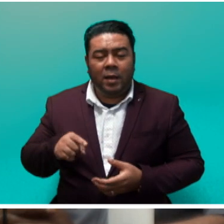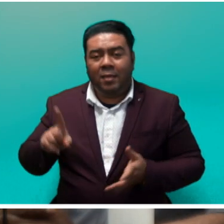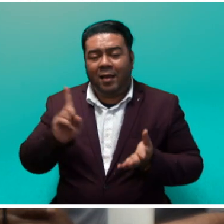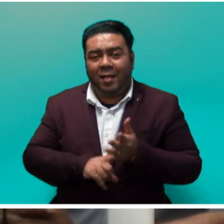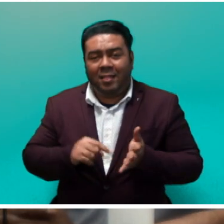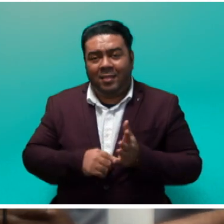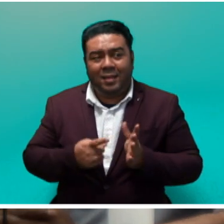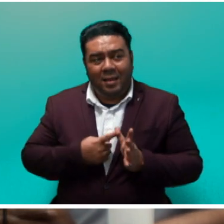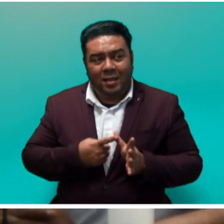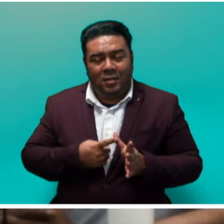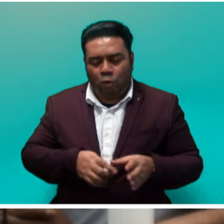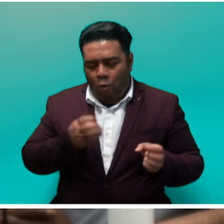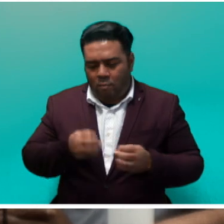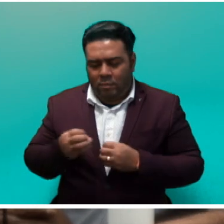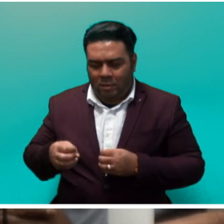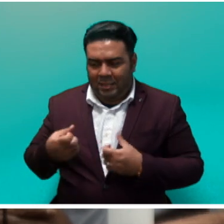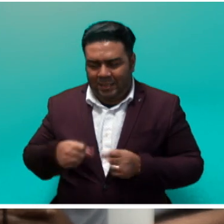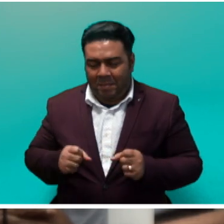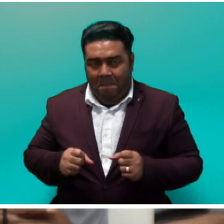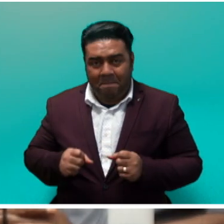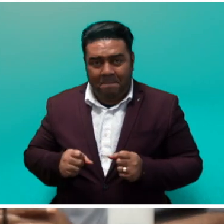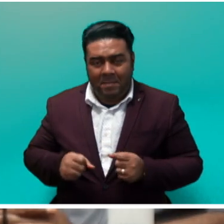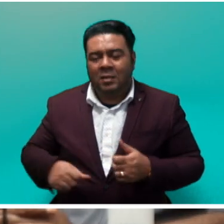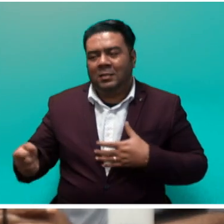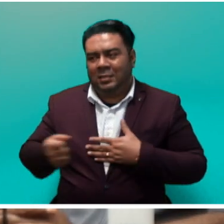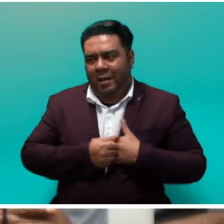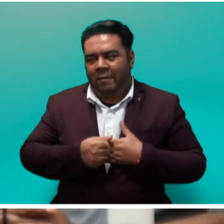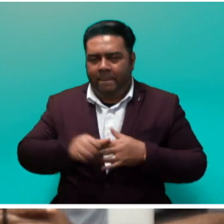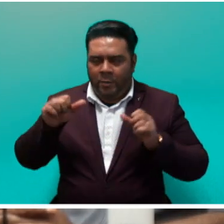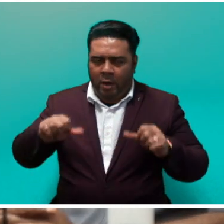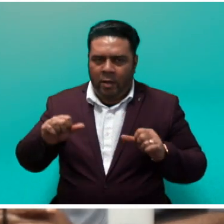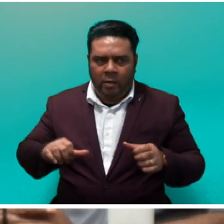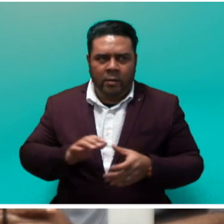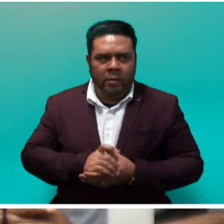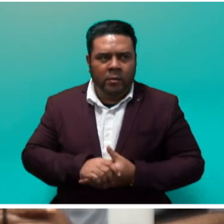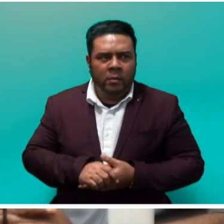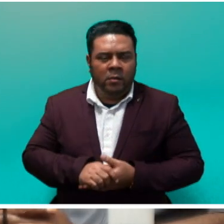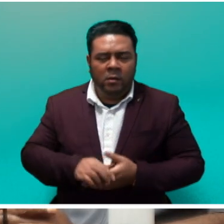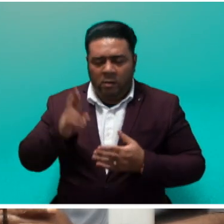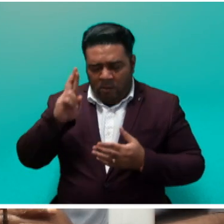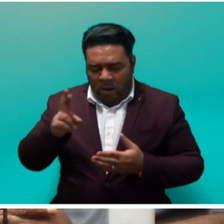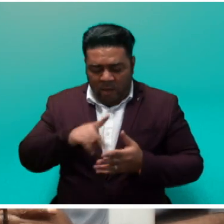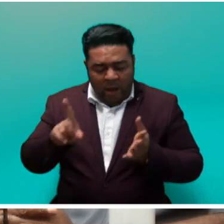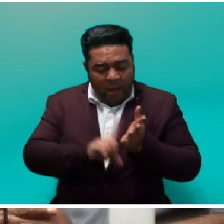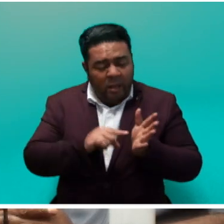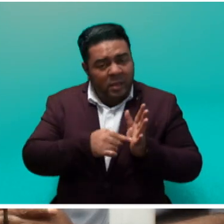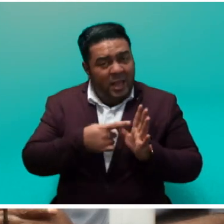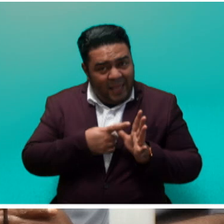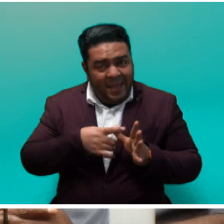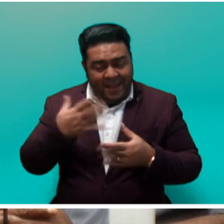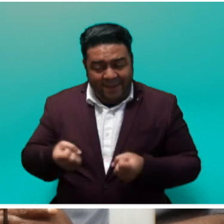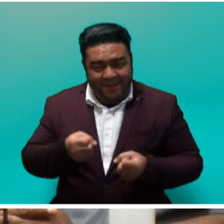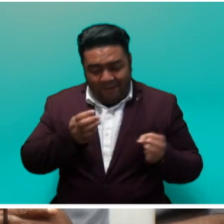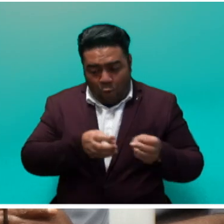to ensure its operating system is safe and protected from possible hacking. So the LTA has in place an